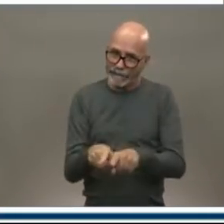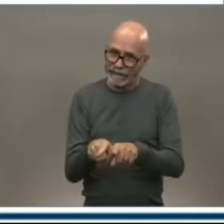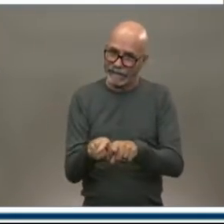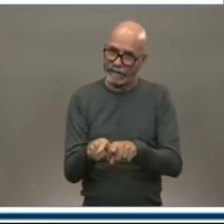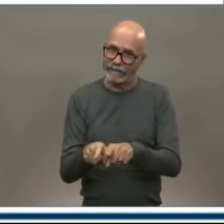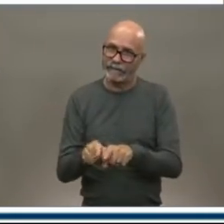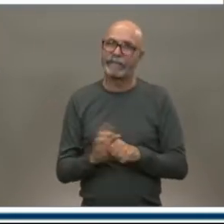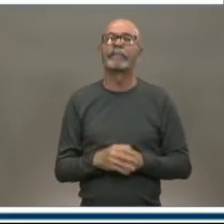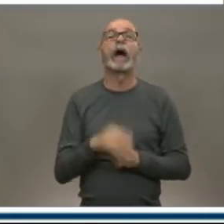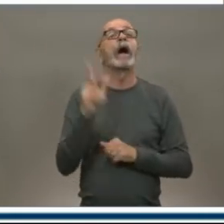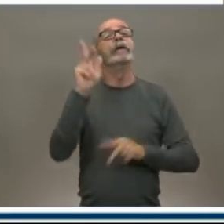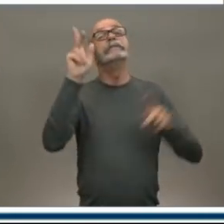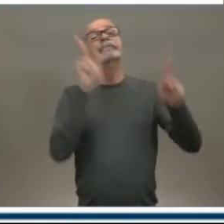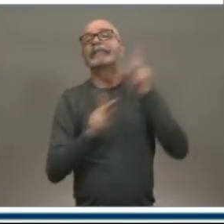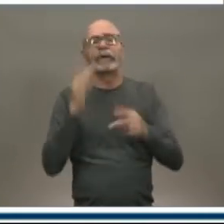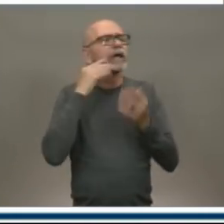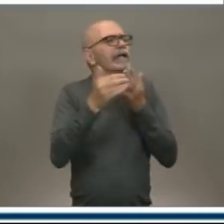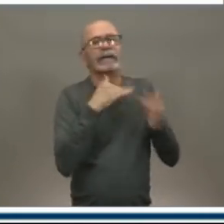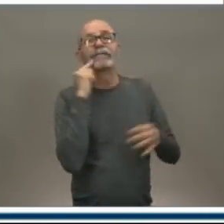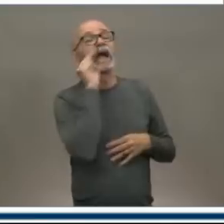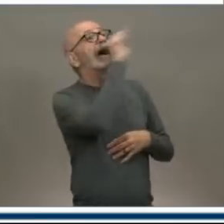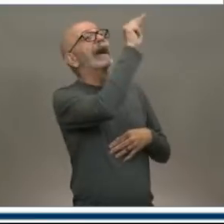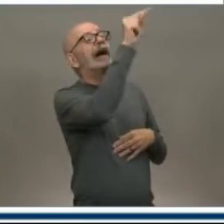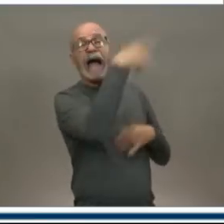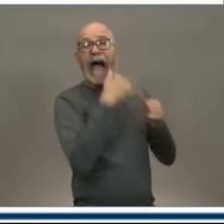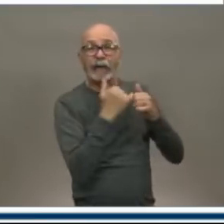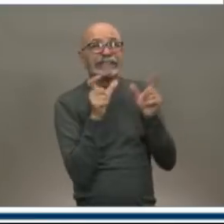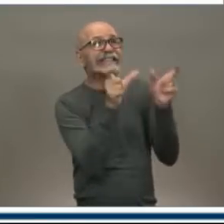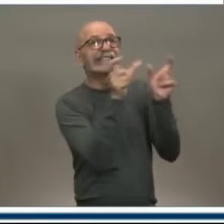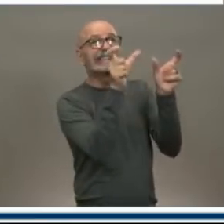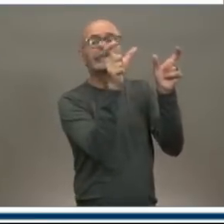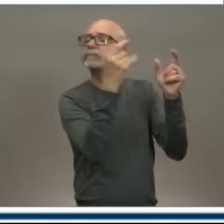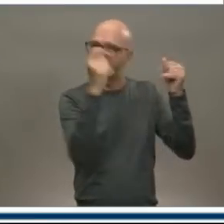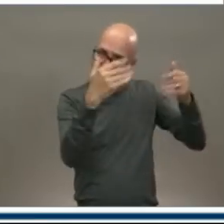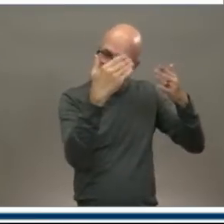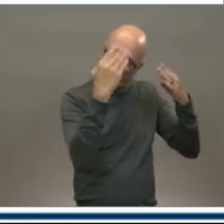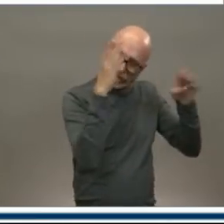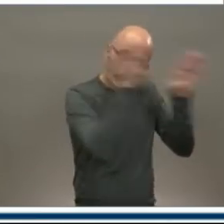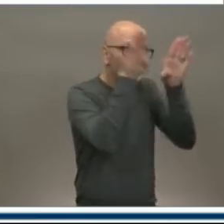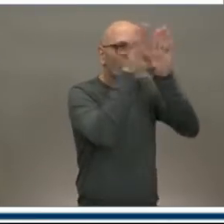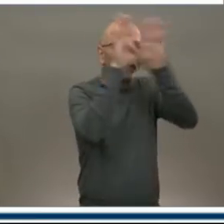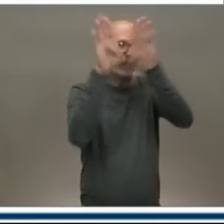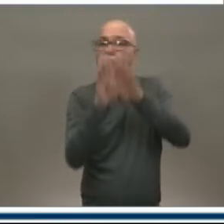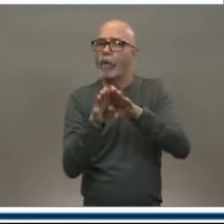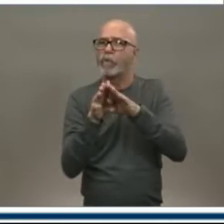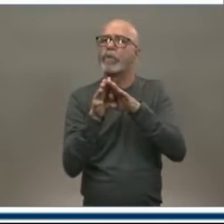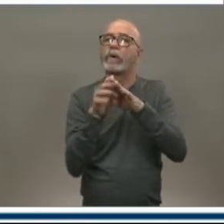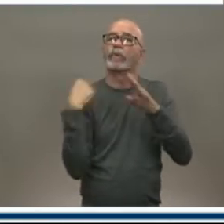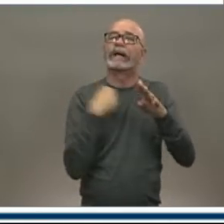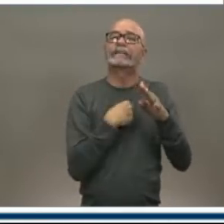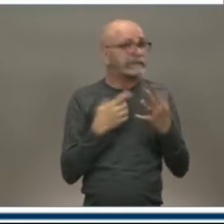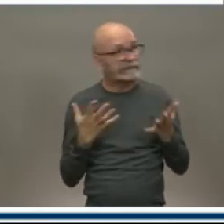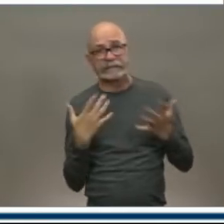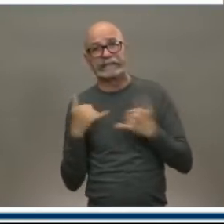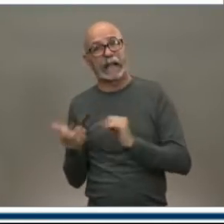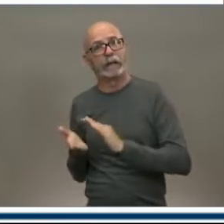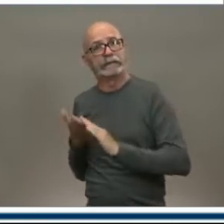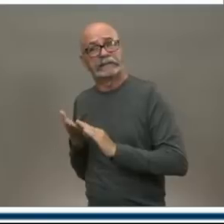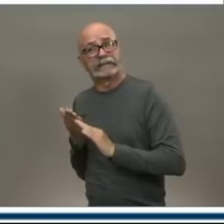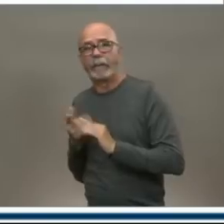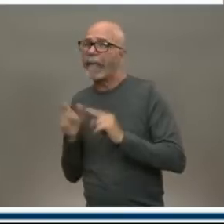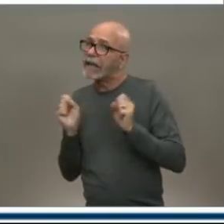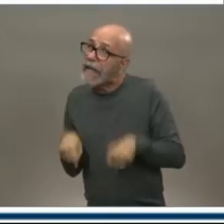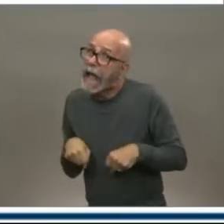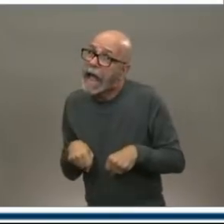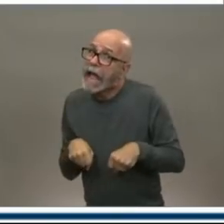us can no longer do those. So I know we have been at this for a long time. It certainly feels like a long time, and lots of people